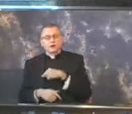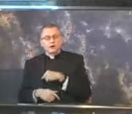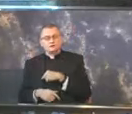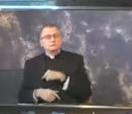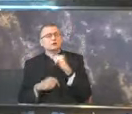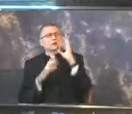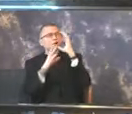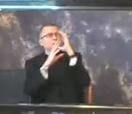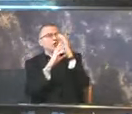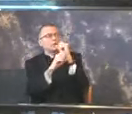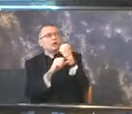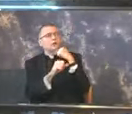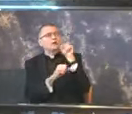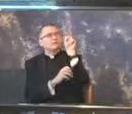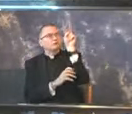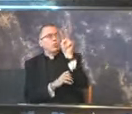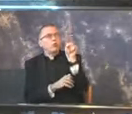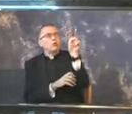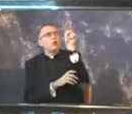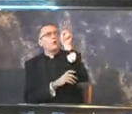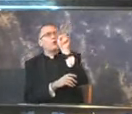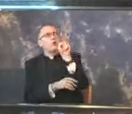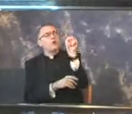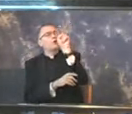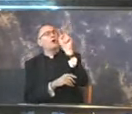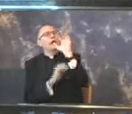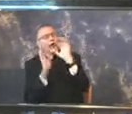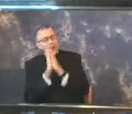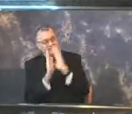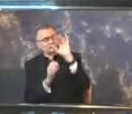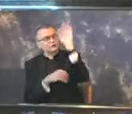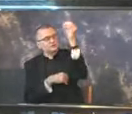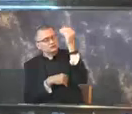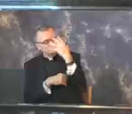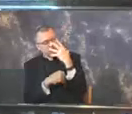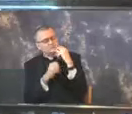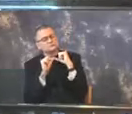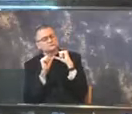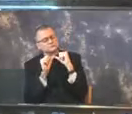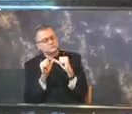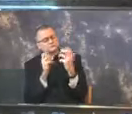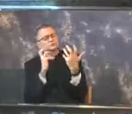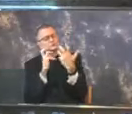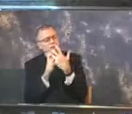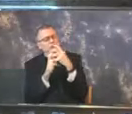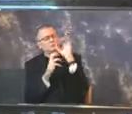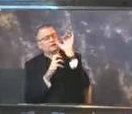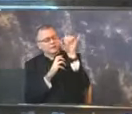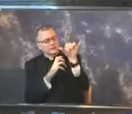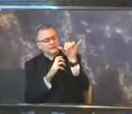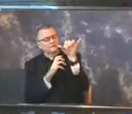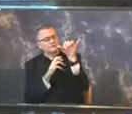our gaze on the crucified one, let us ask for the grace to live in order to serve.